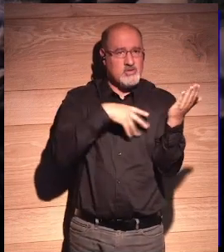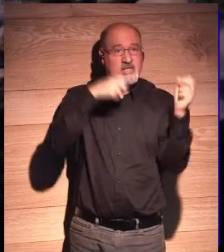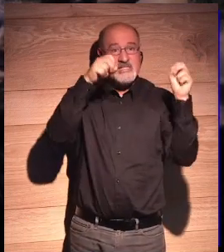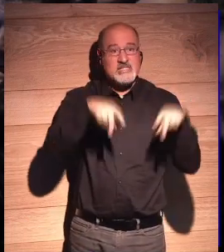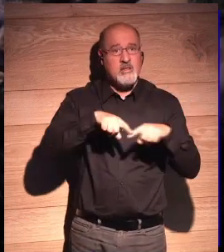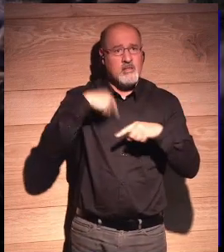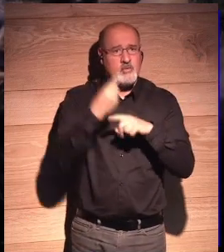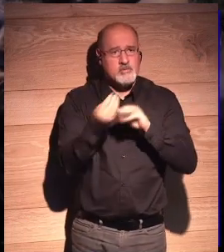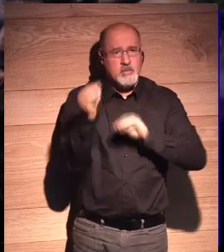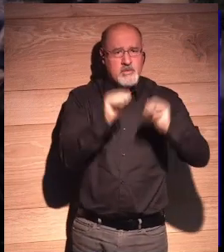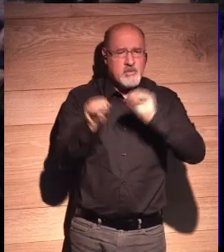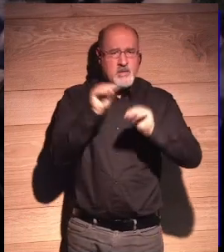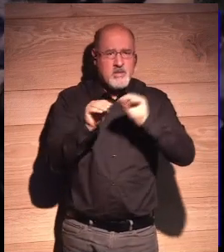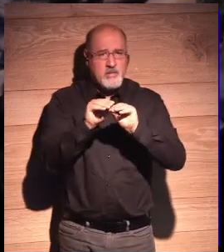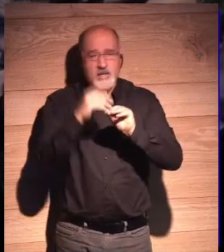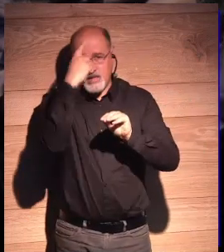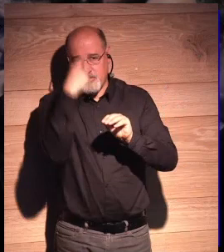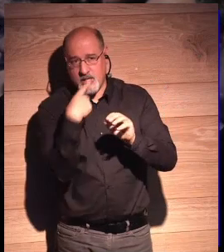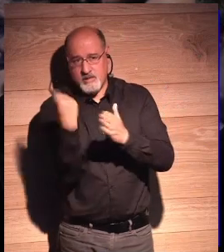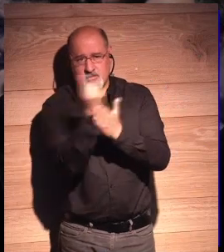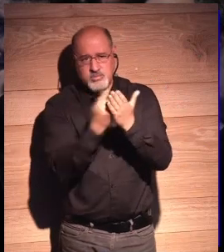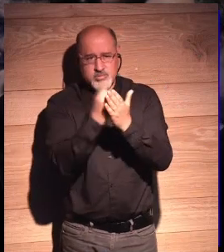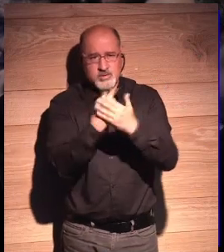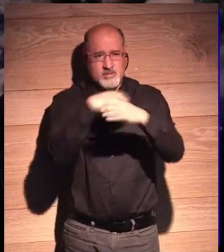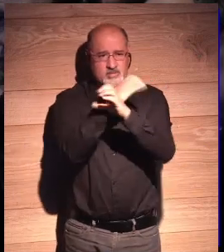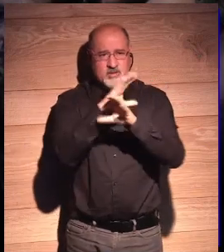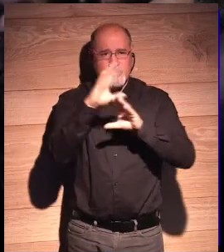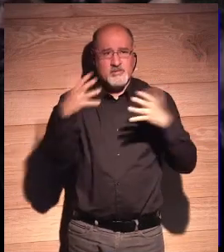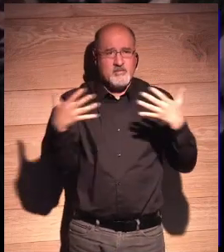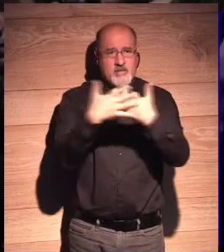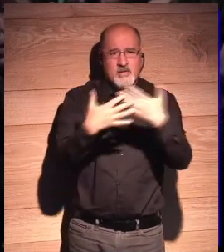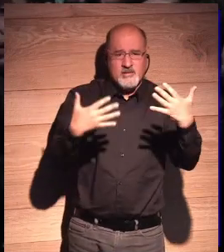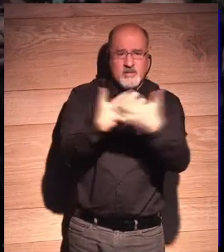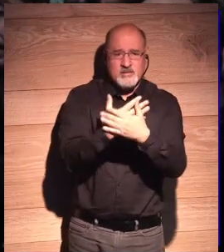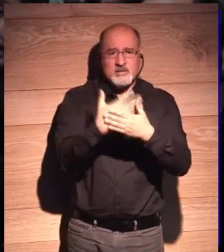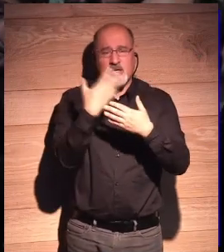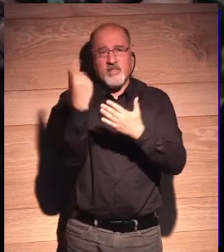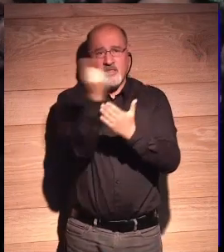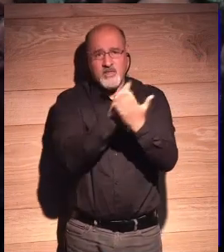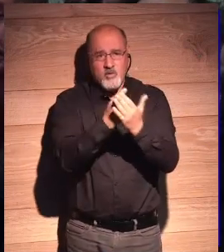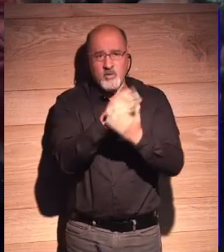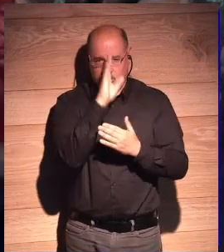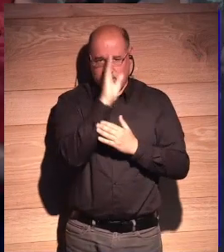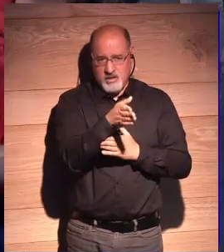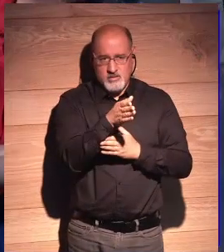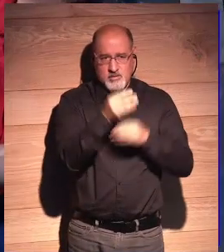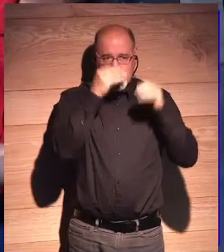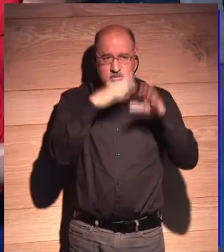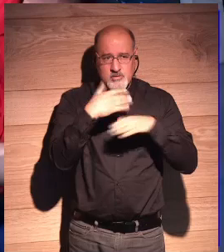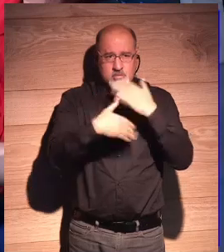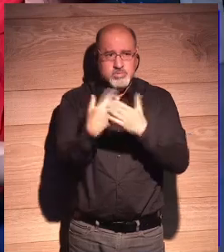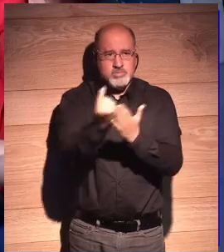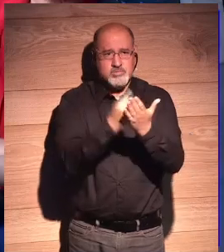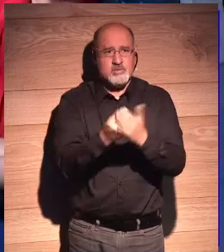the story, and then you start drawing. You just start drawing story, I have done it every way